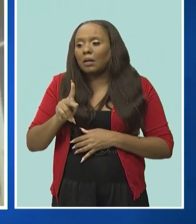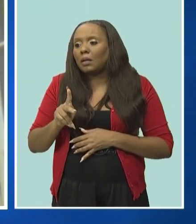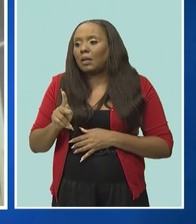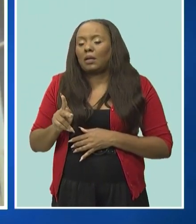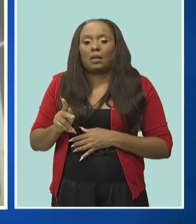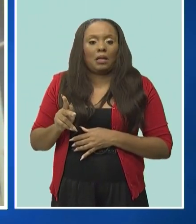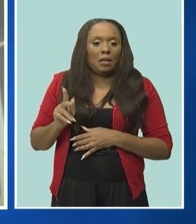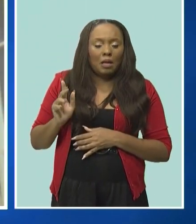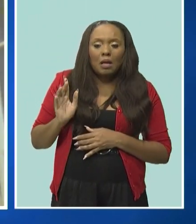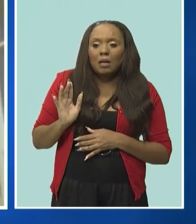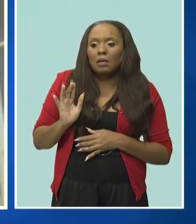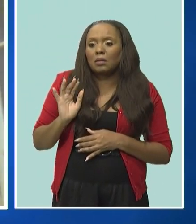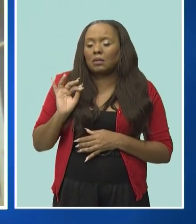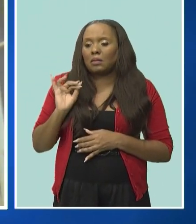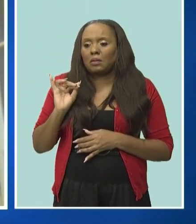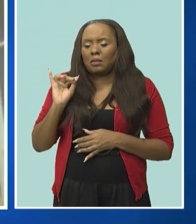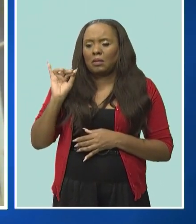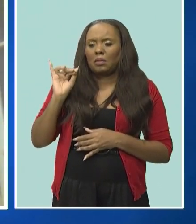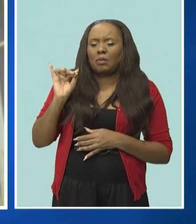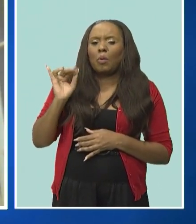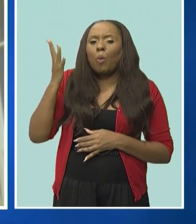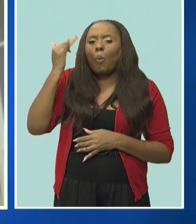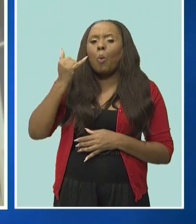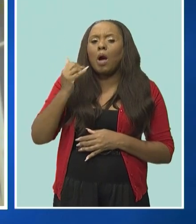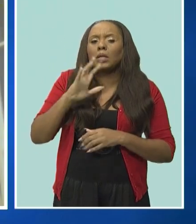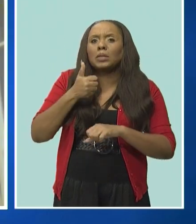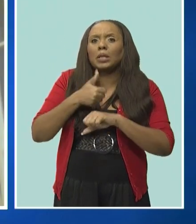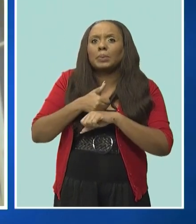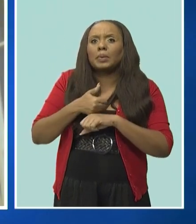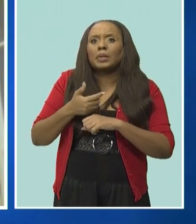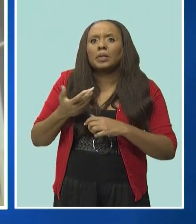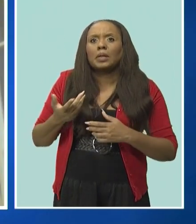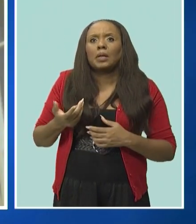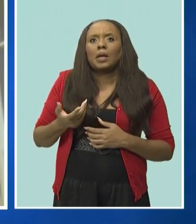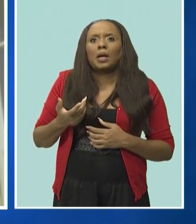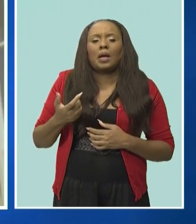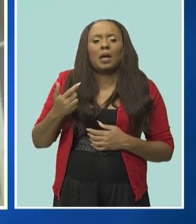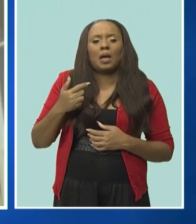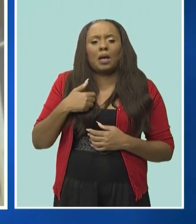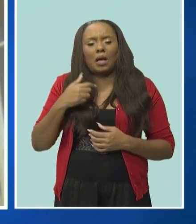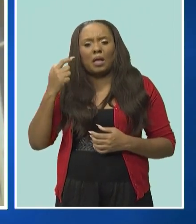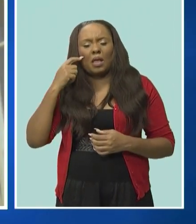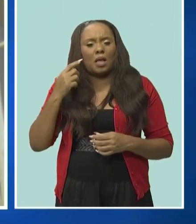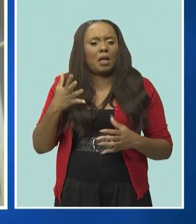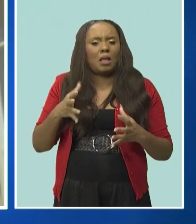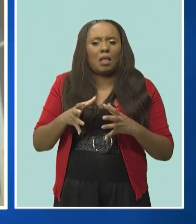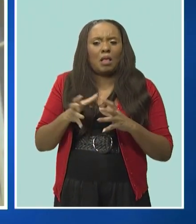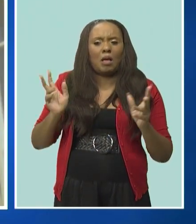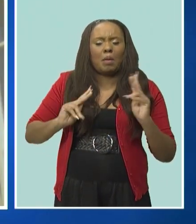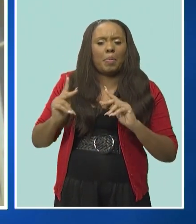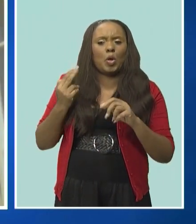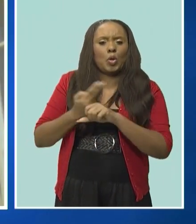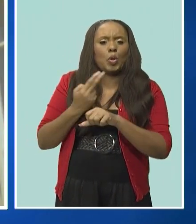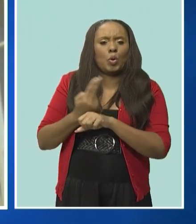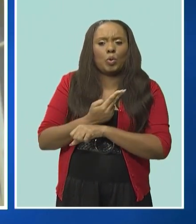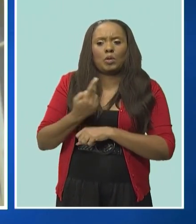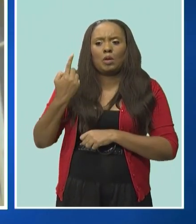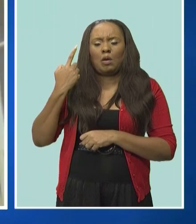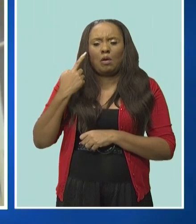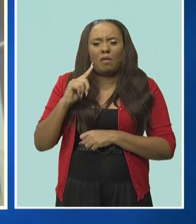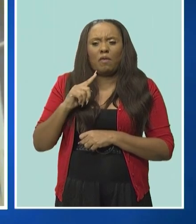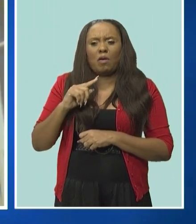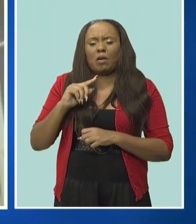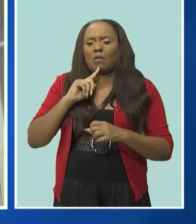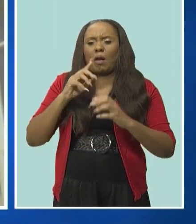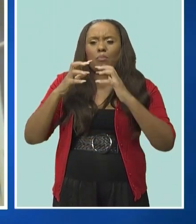was one that destabilizes the actual, I guess, brain, from the perspective that these tools